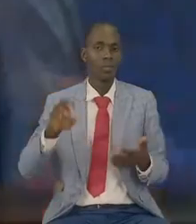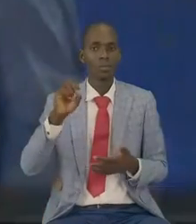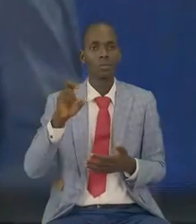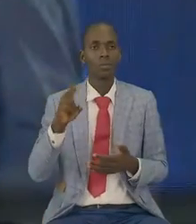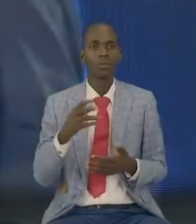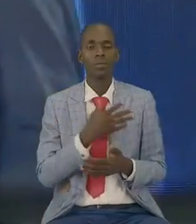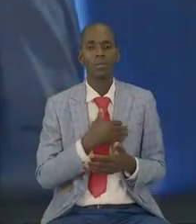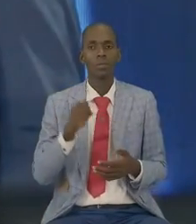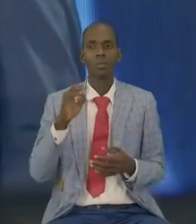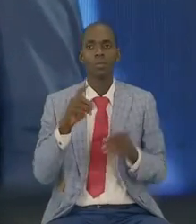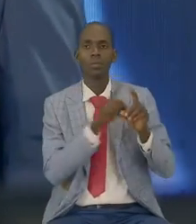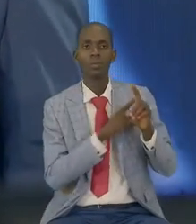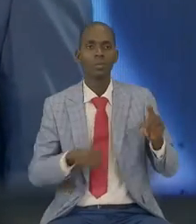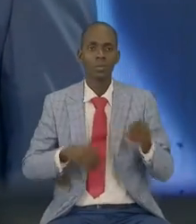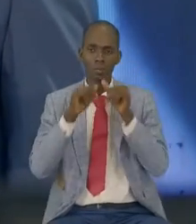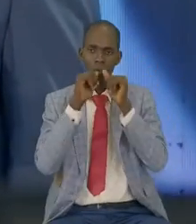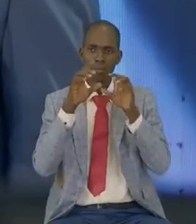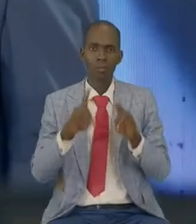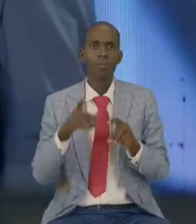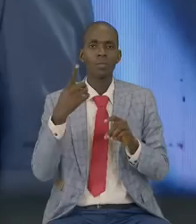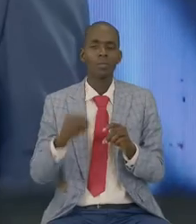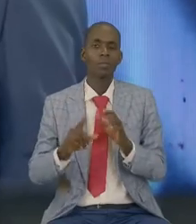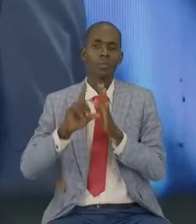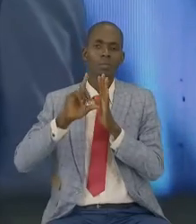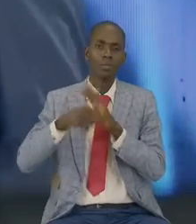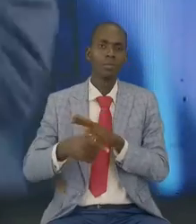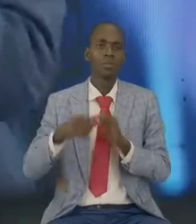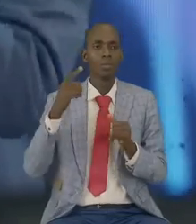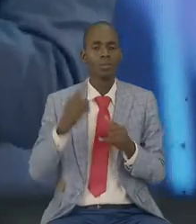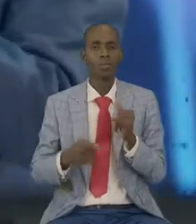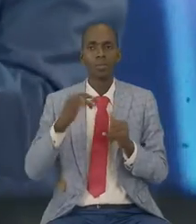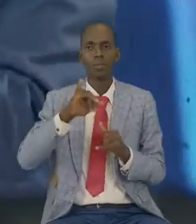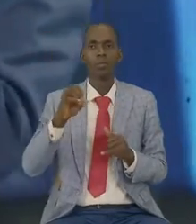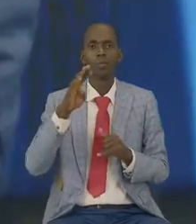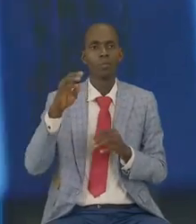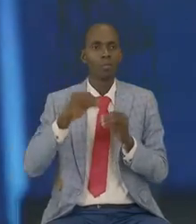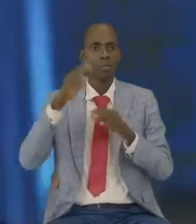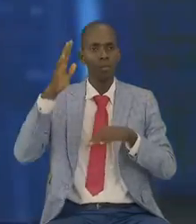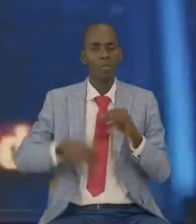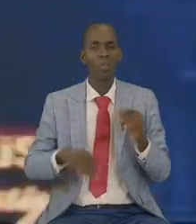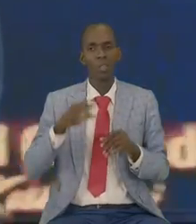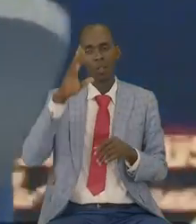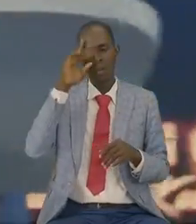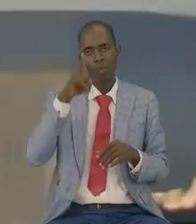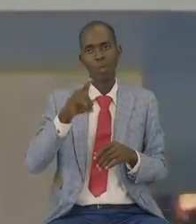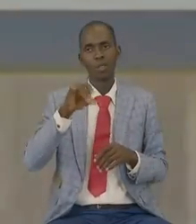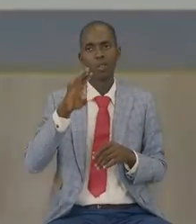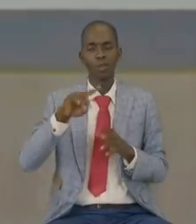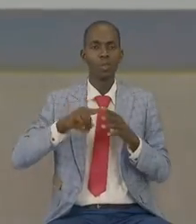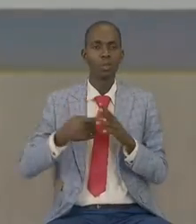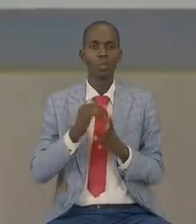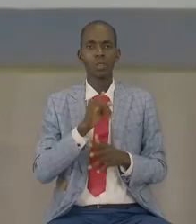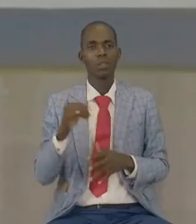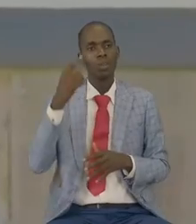so the Lord blessed the latter end of Job more than his beginning, for